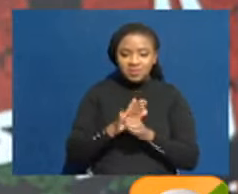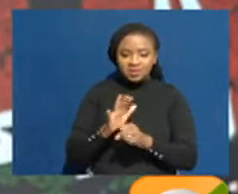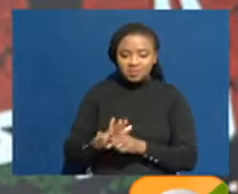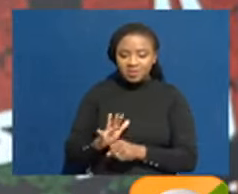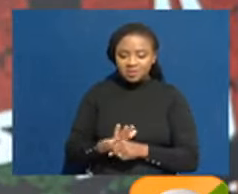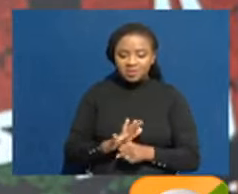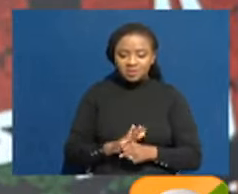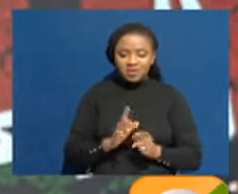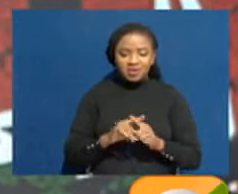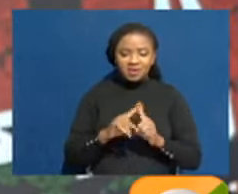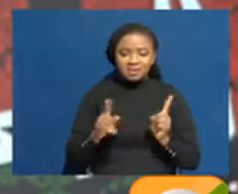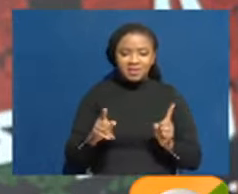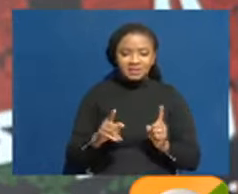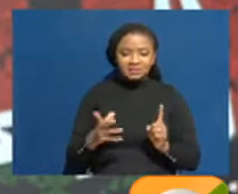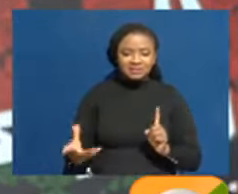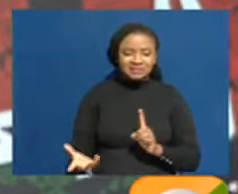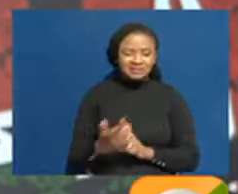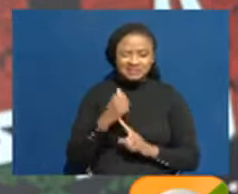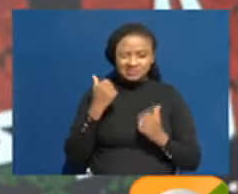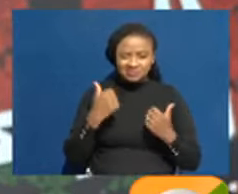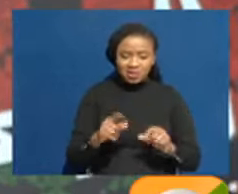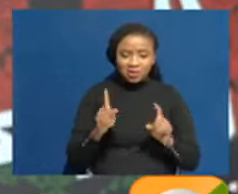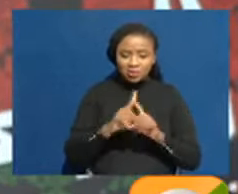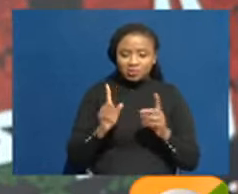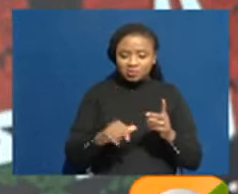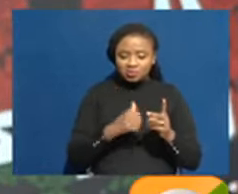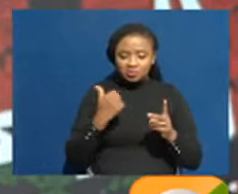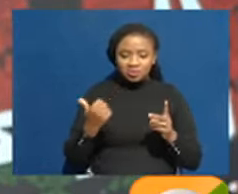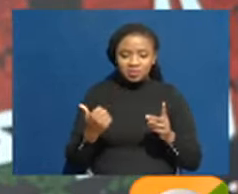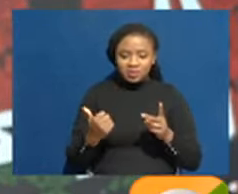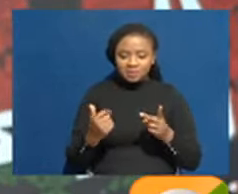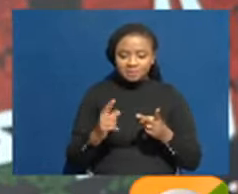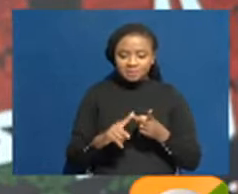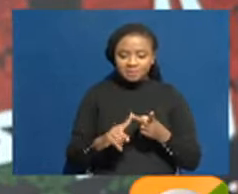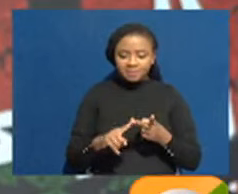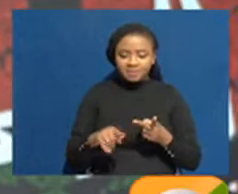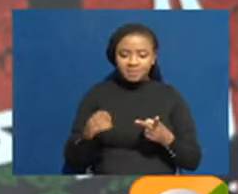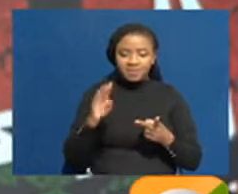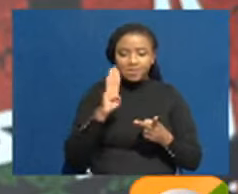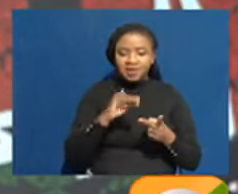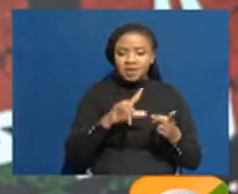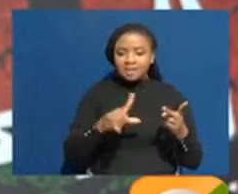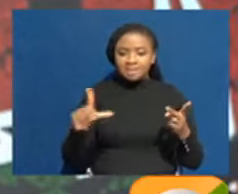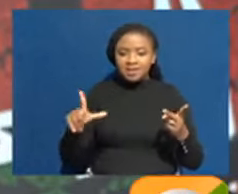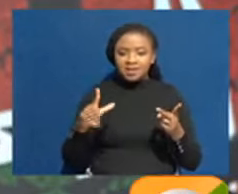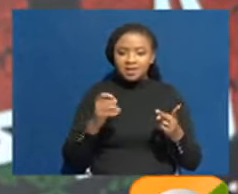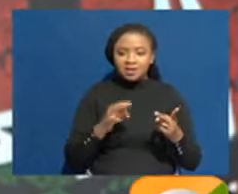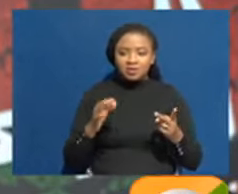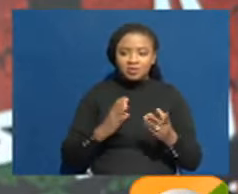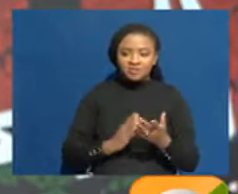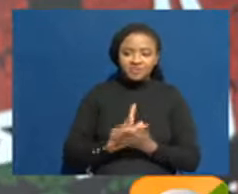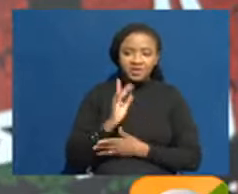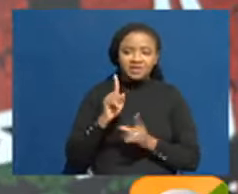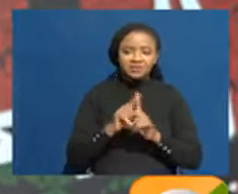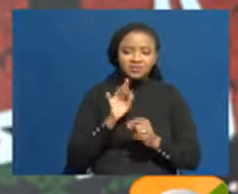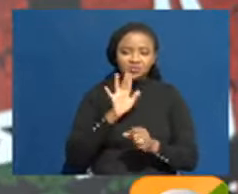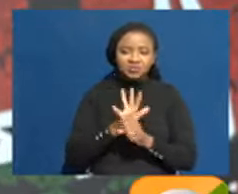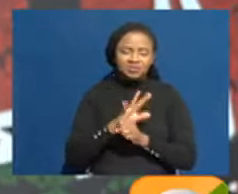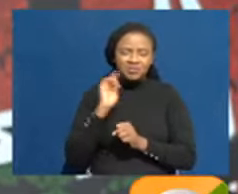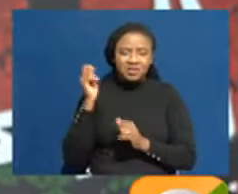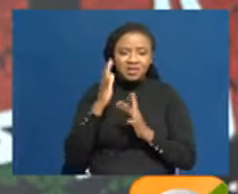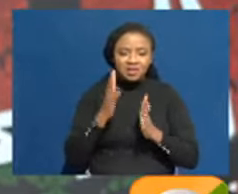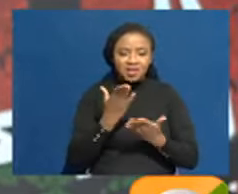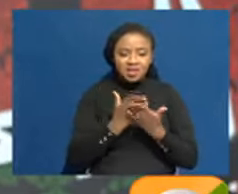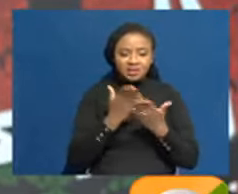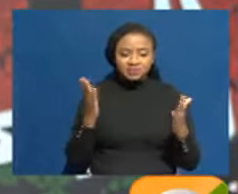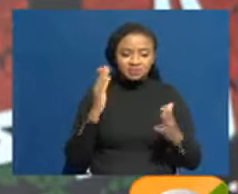of Rights. We are a different country. We have an independent judiciary because of that Bill of Rights. Again, many young Kenyans might not know, but there was a